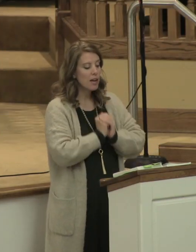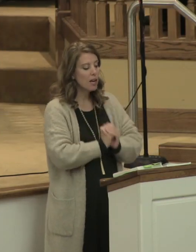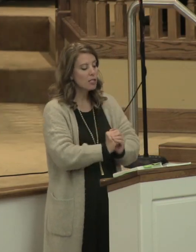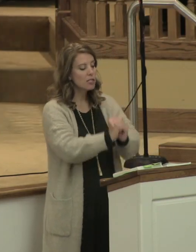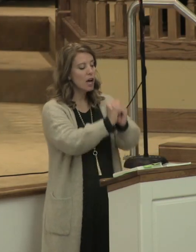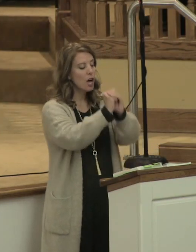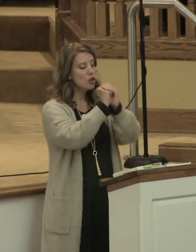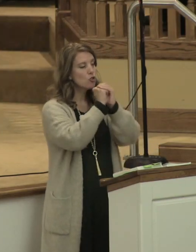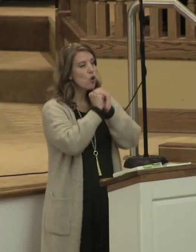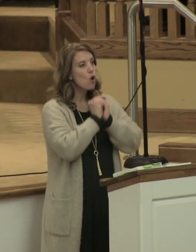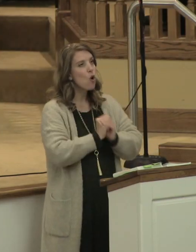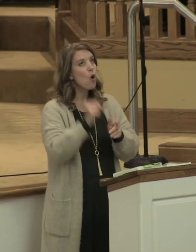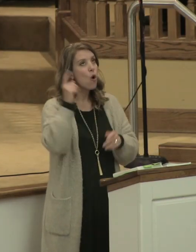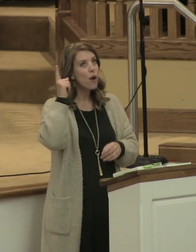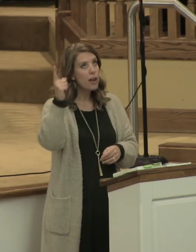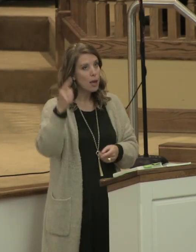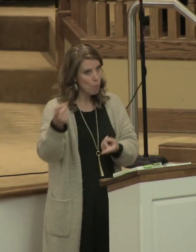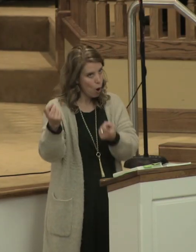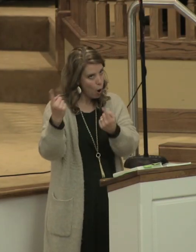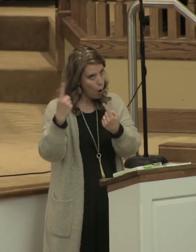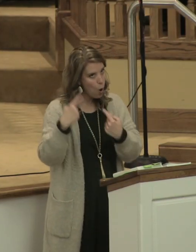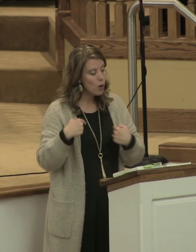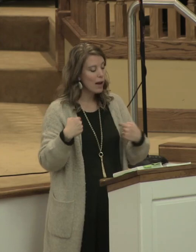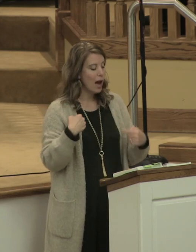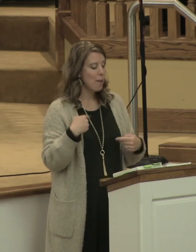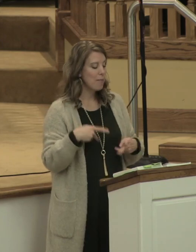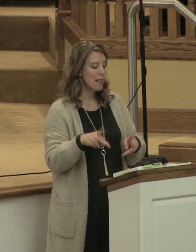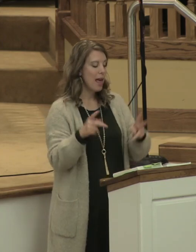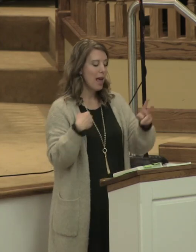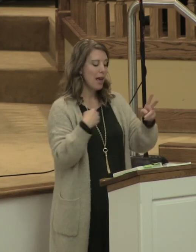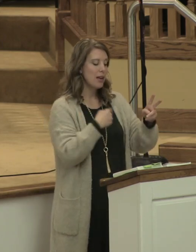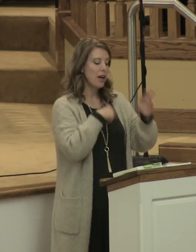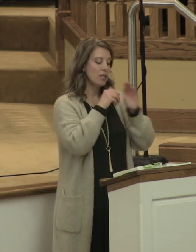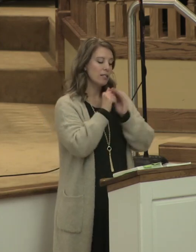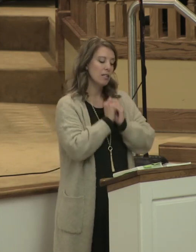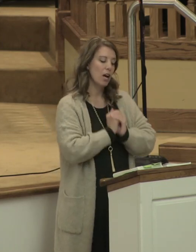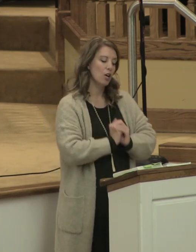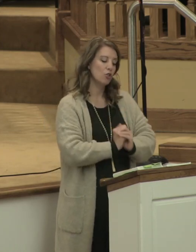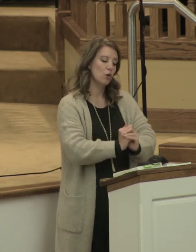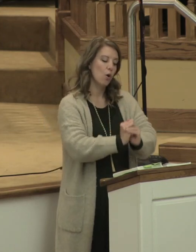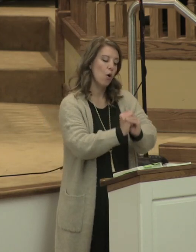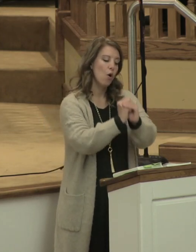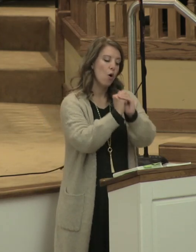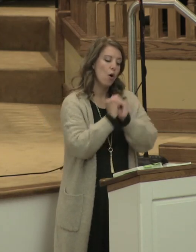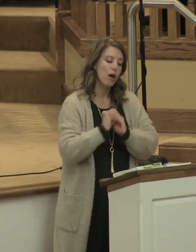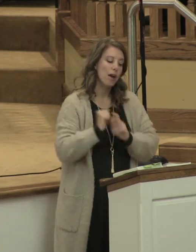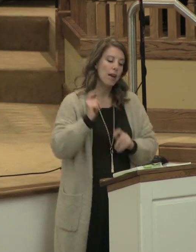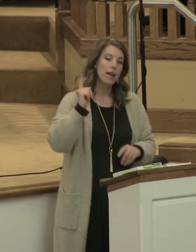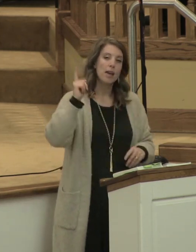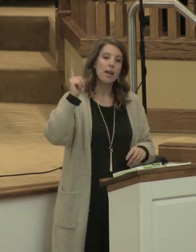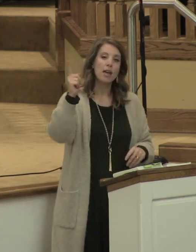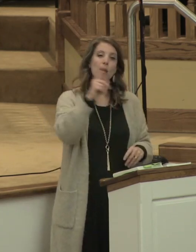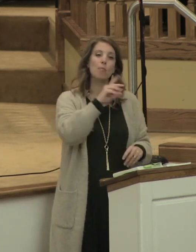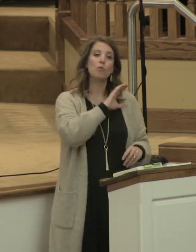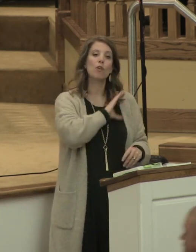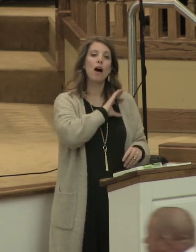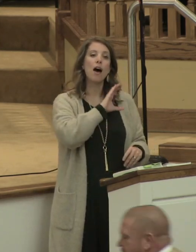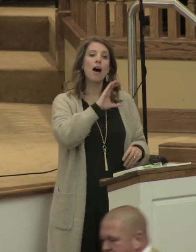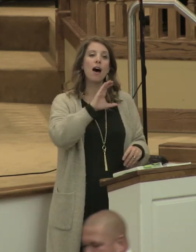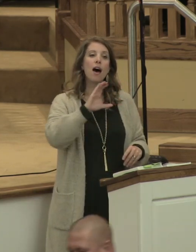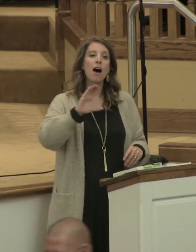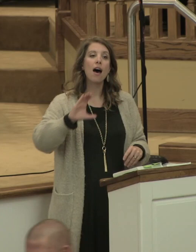let us adore him. Oh, come let us adore him,